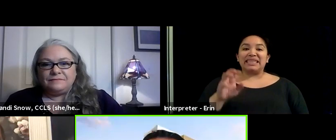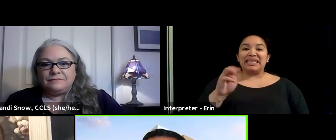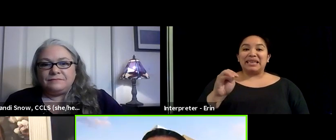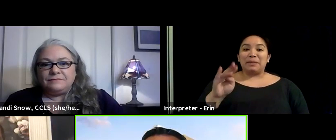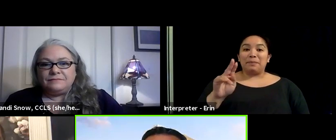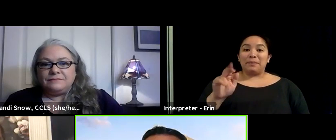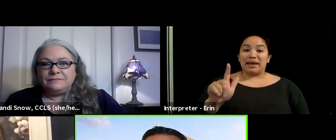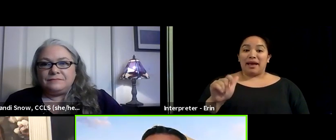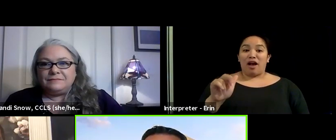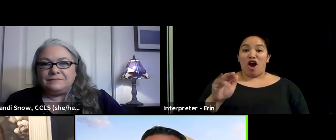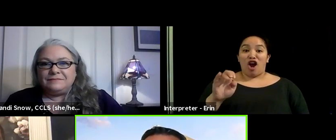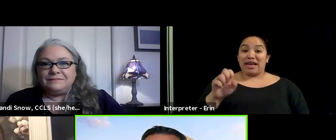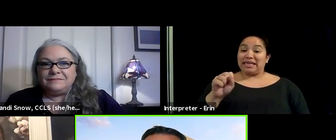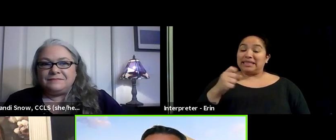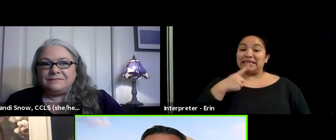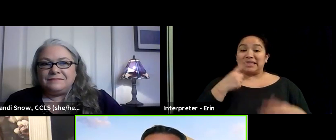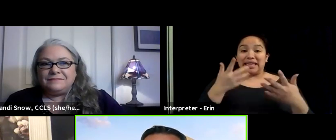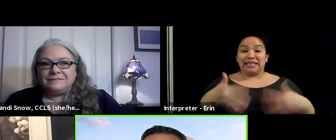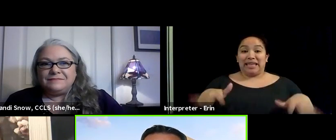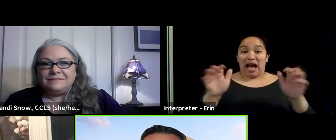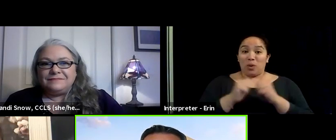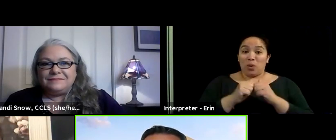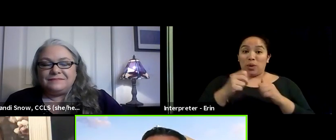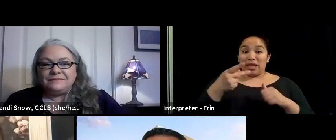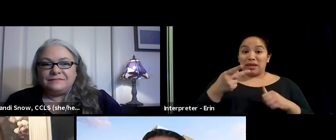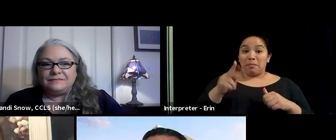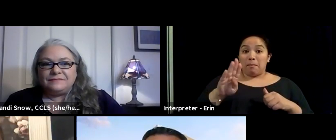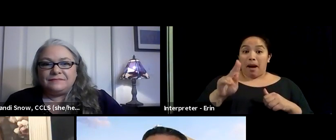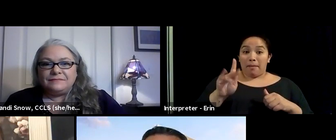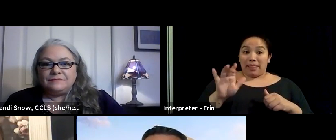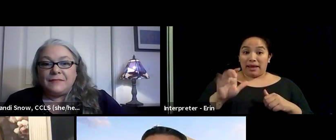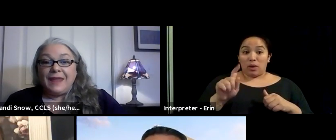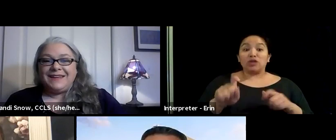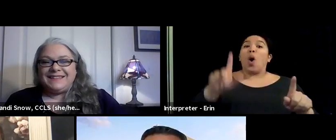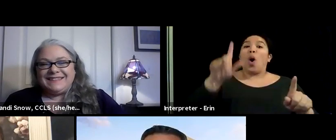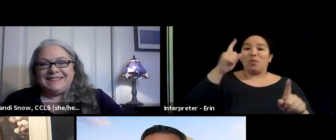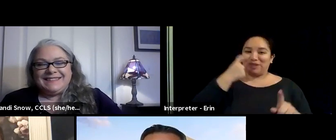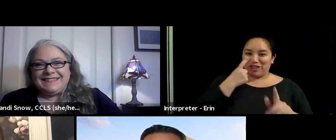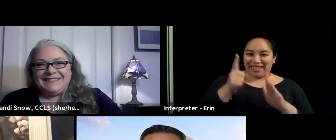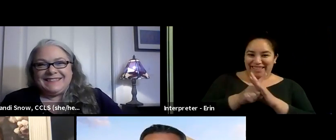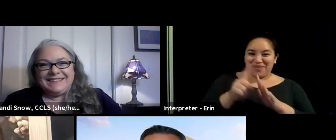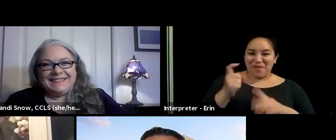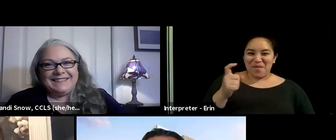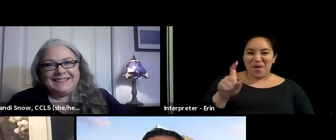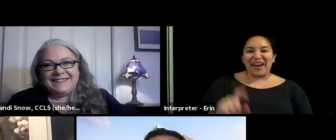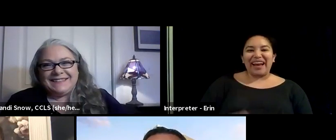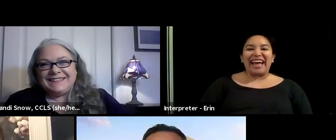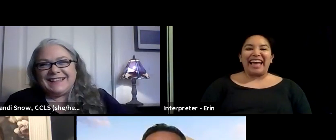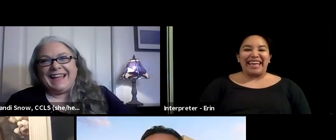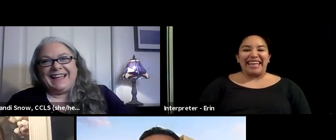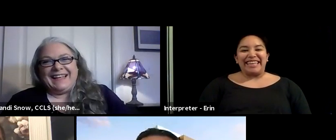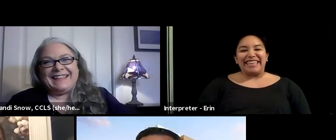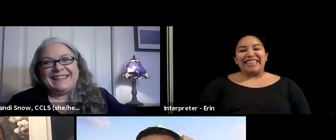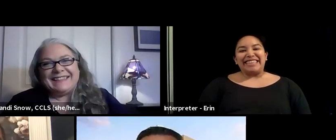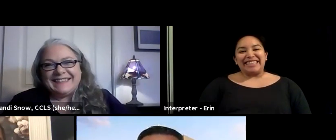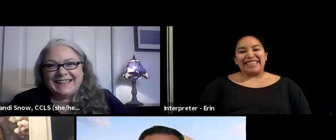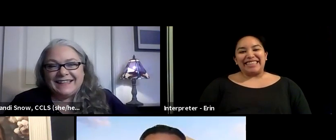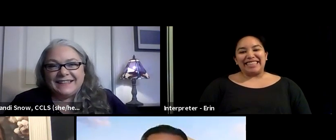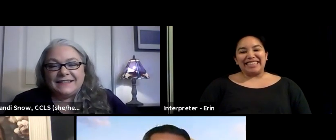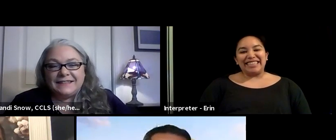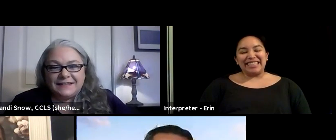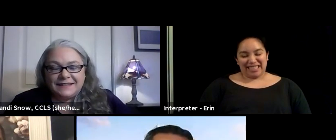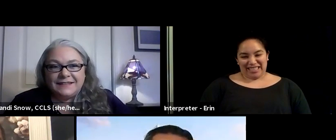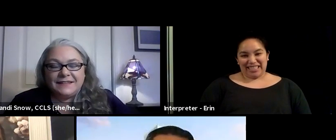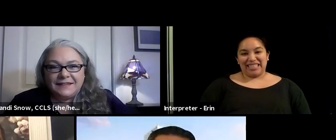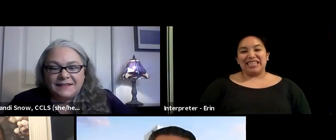we are officially done with questions from the public. So we'll we just got go. one more. Oh, one more. I spoke too soon. What happens